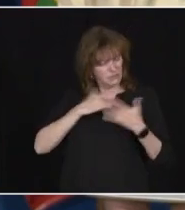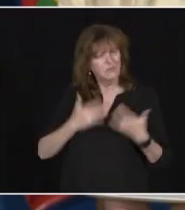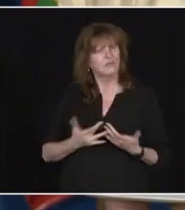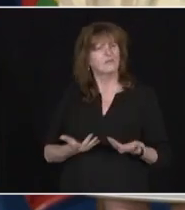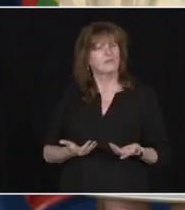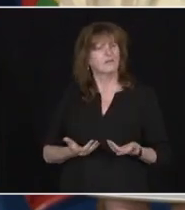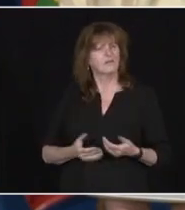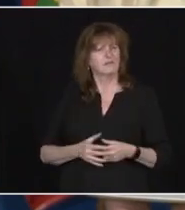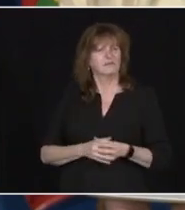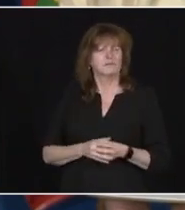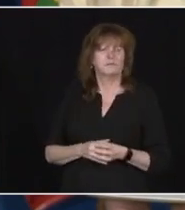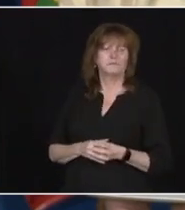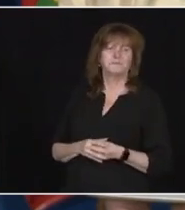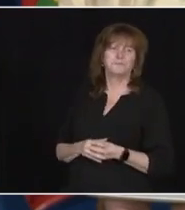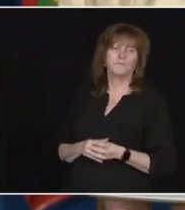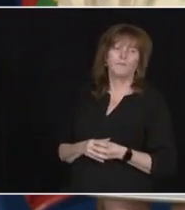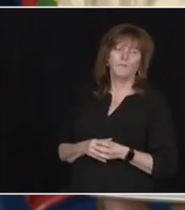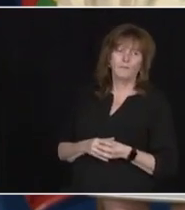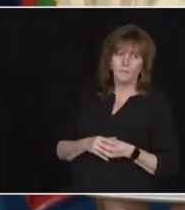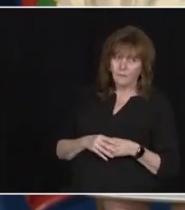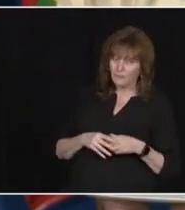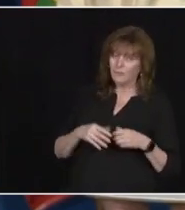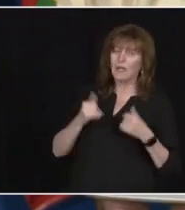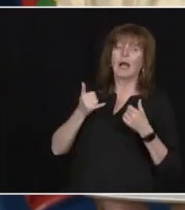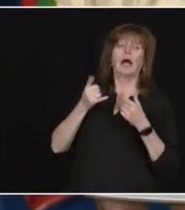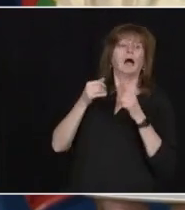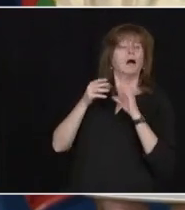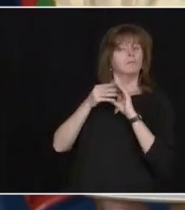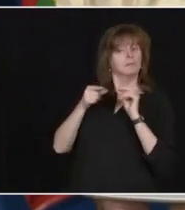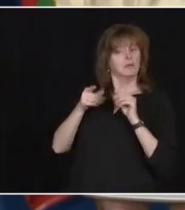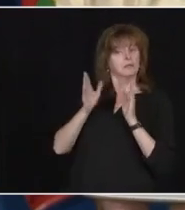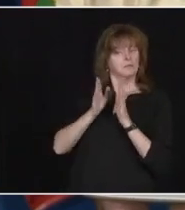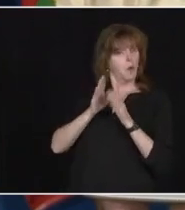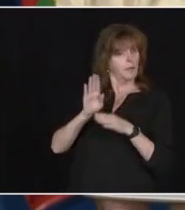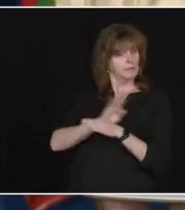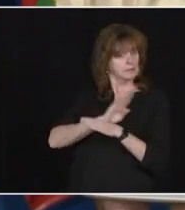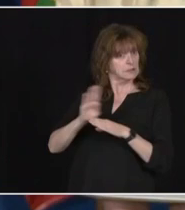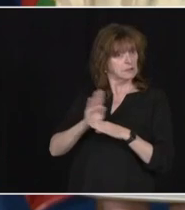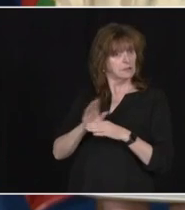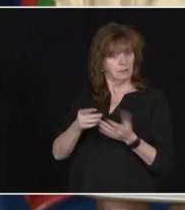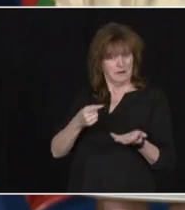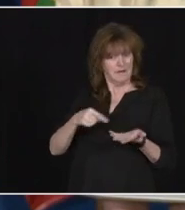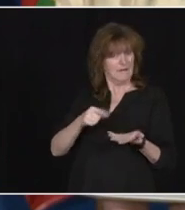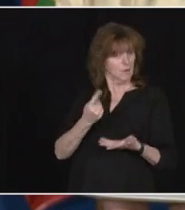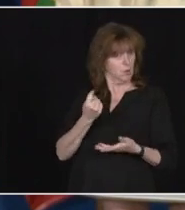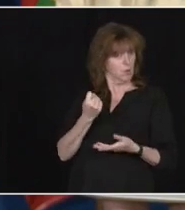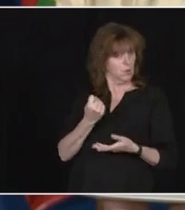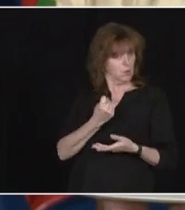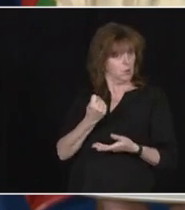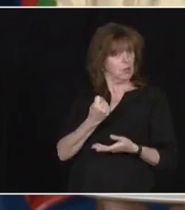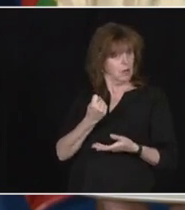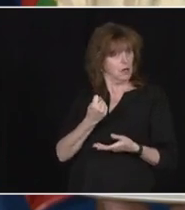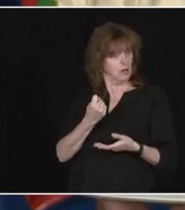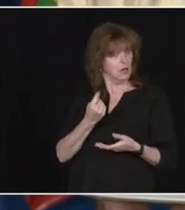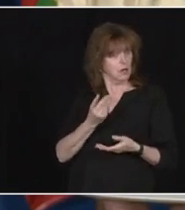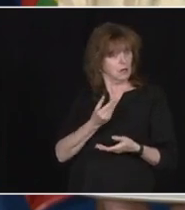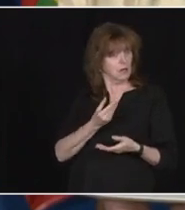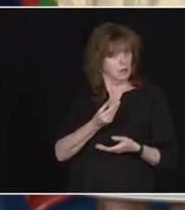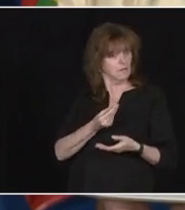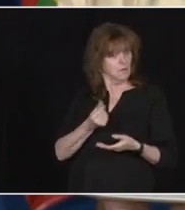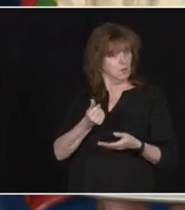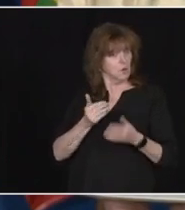And speaking of small businesses, on Tuesday, quite a few small businesses will be allowed to